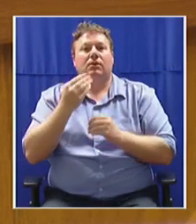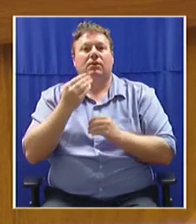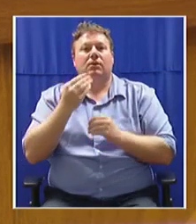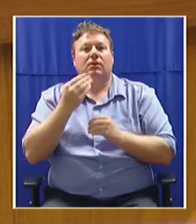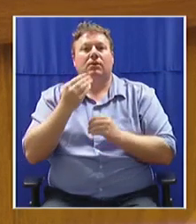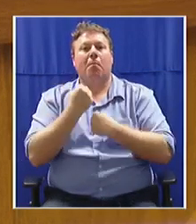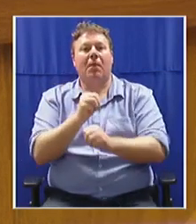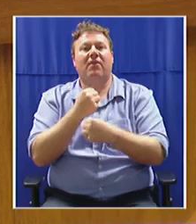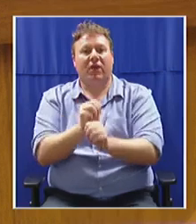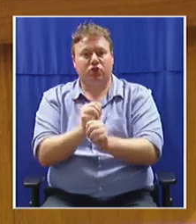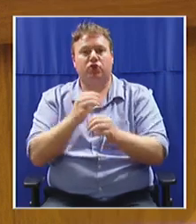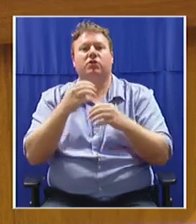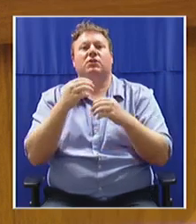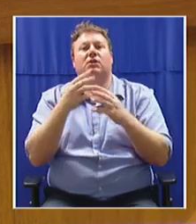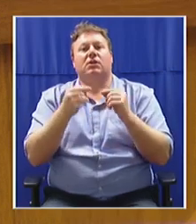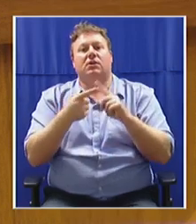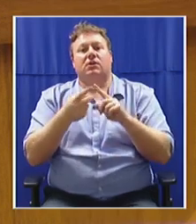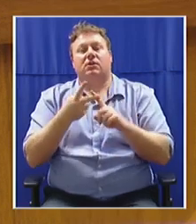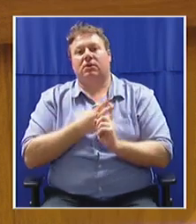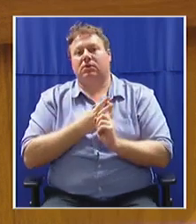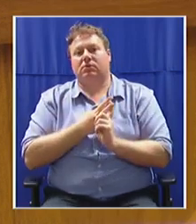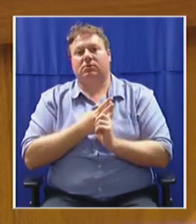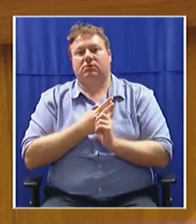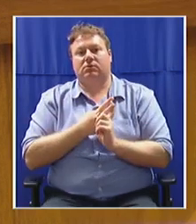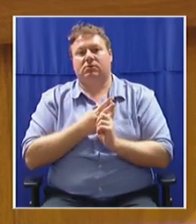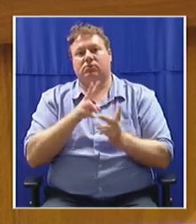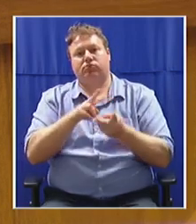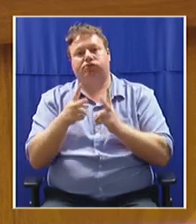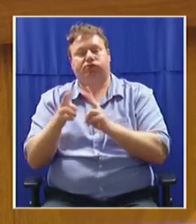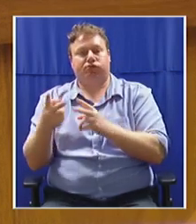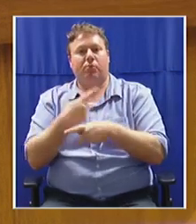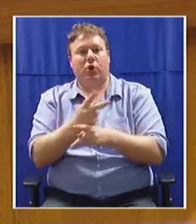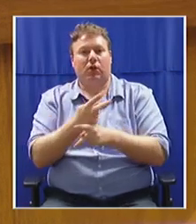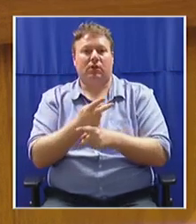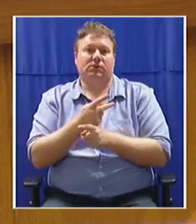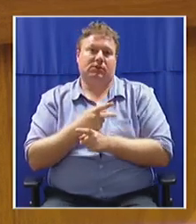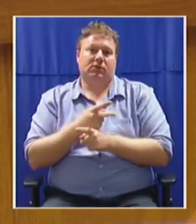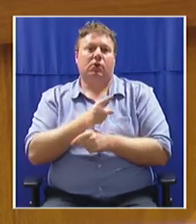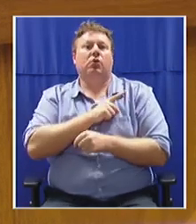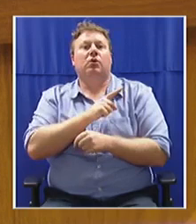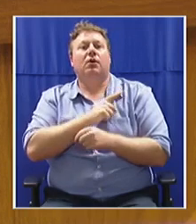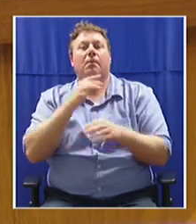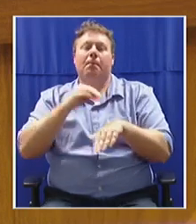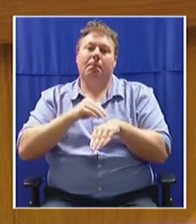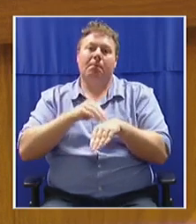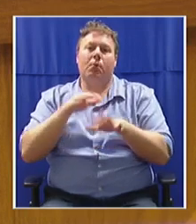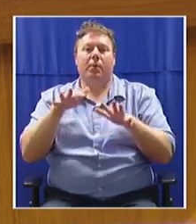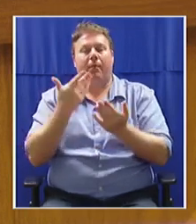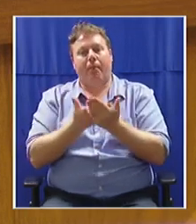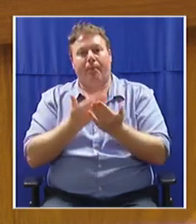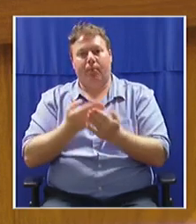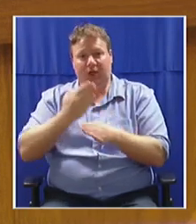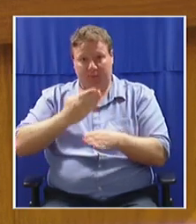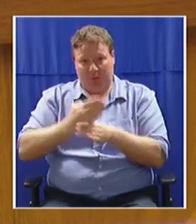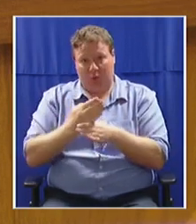sectors so as to address underdevelopment, unemployment challenges that lead in